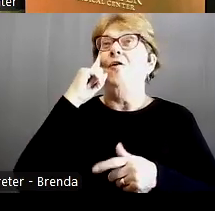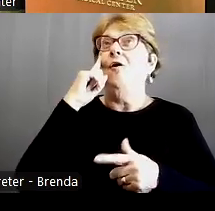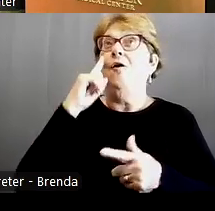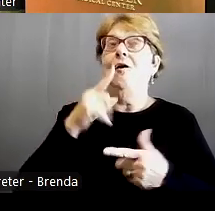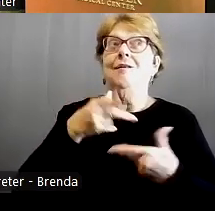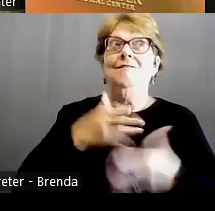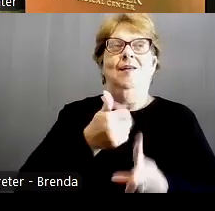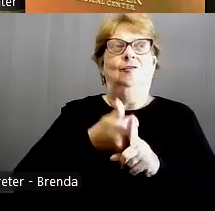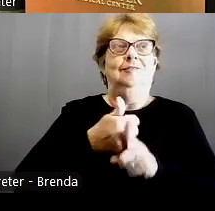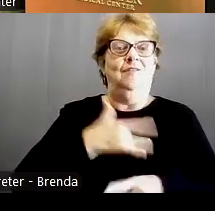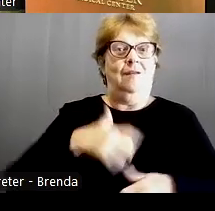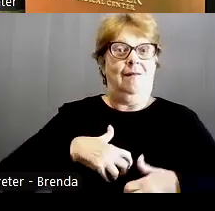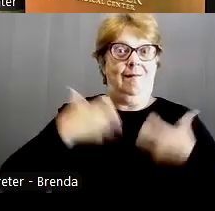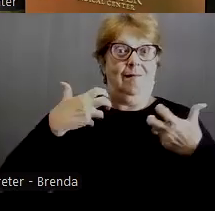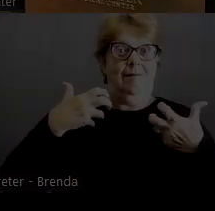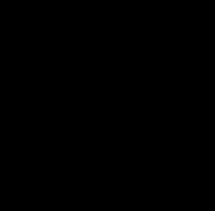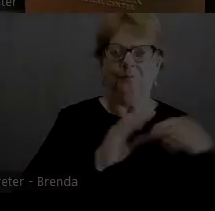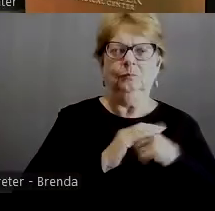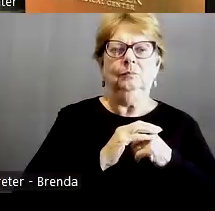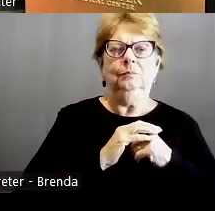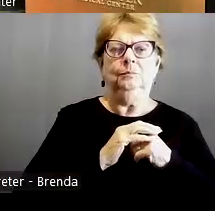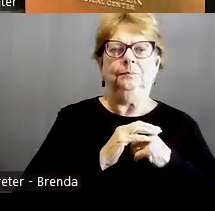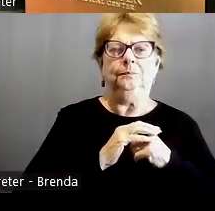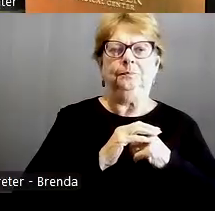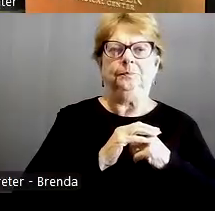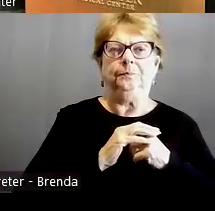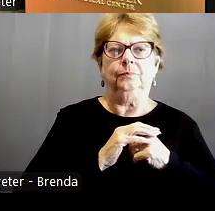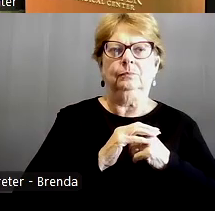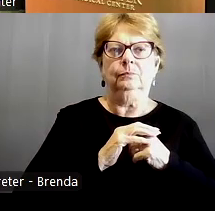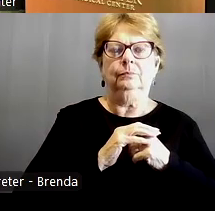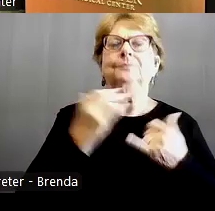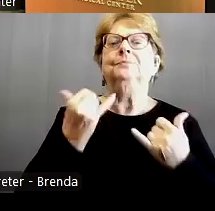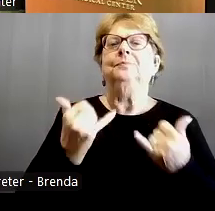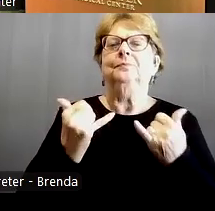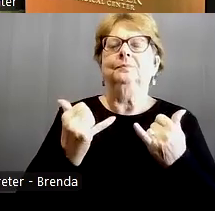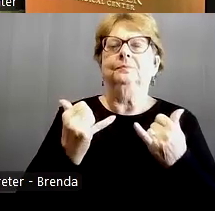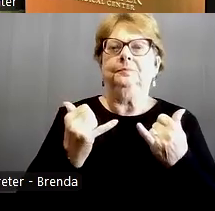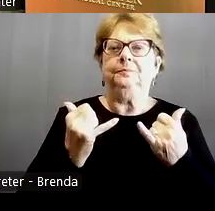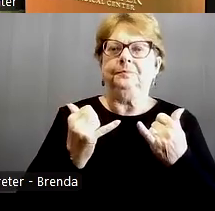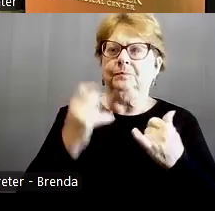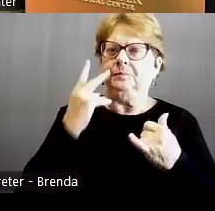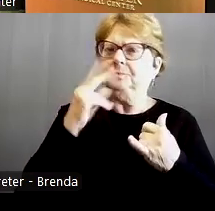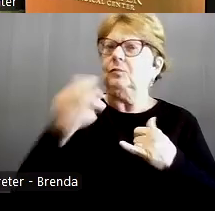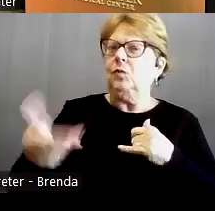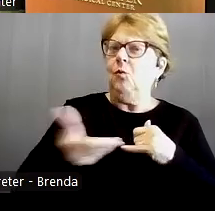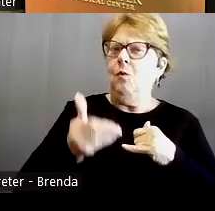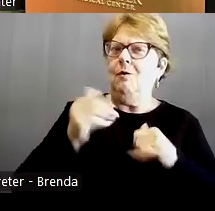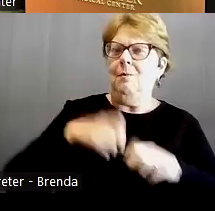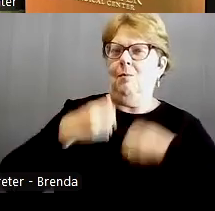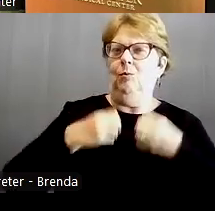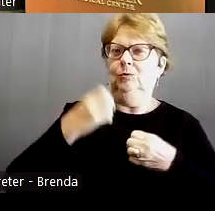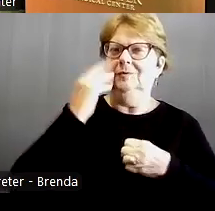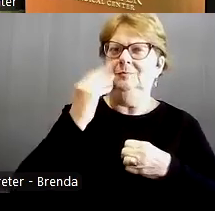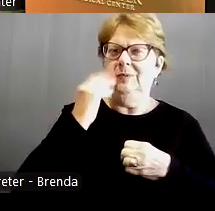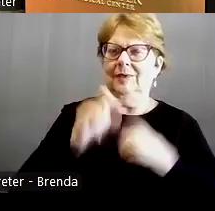feel some anger sends her into a panic. Now we've seen that unwelcome emotional experience can arouse such